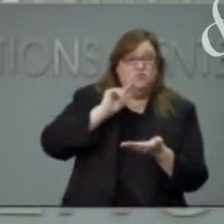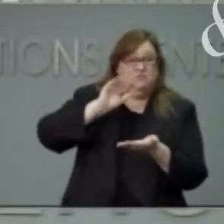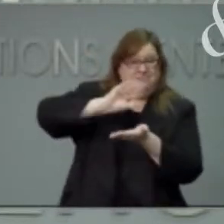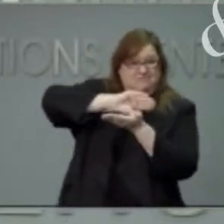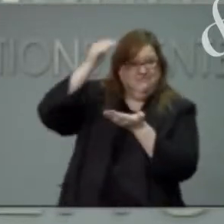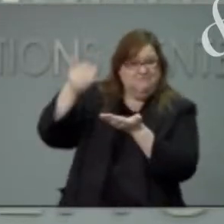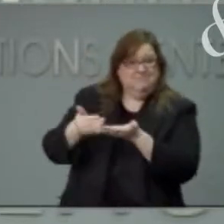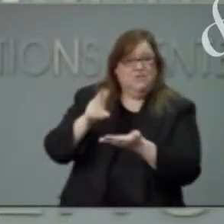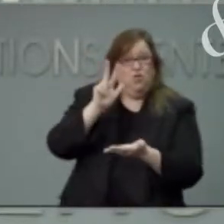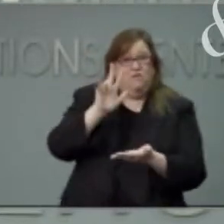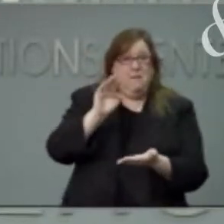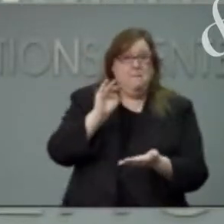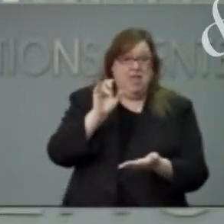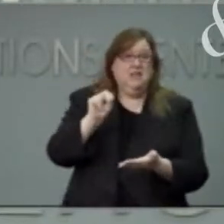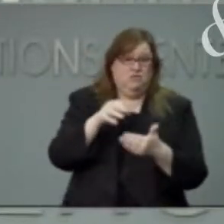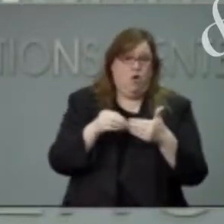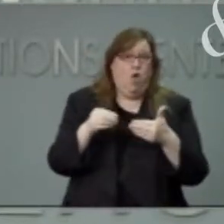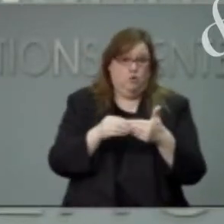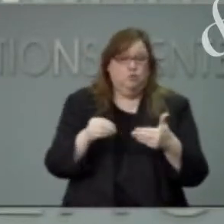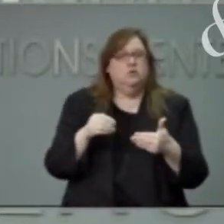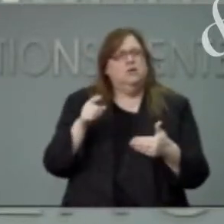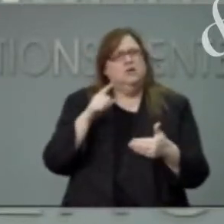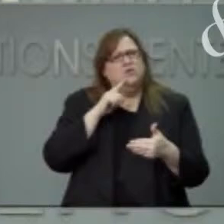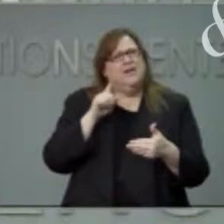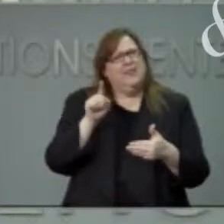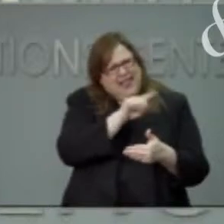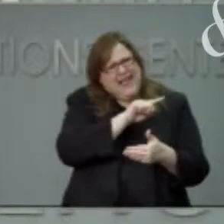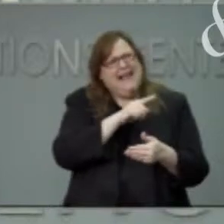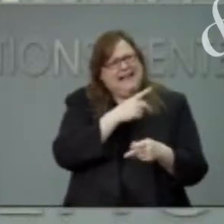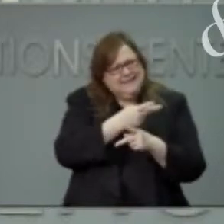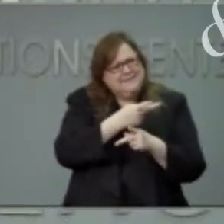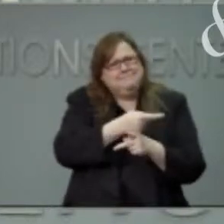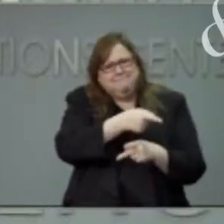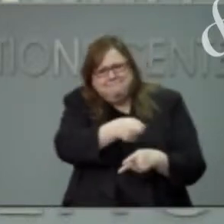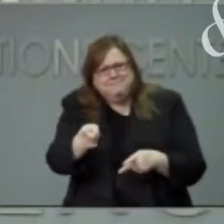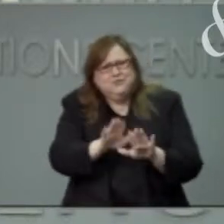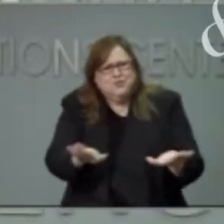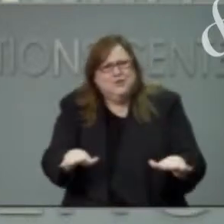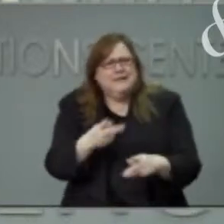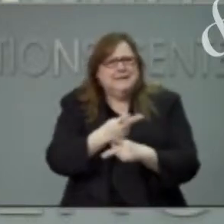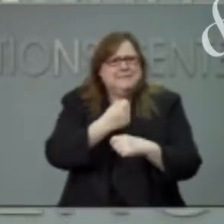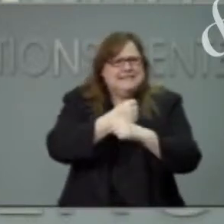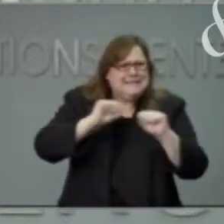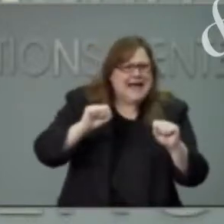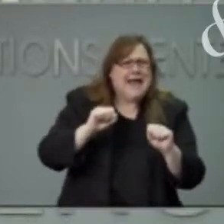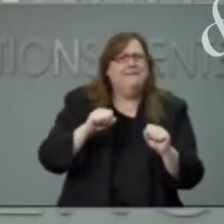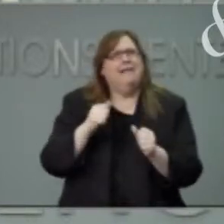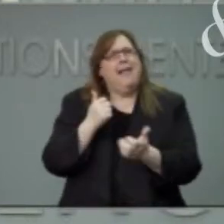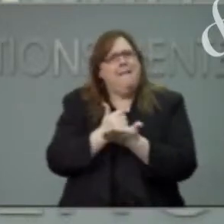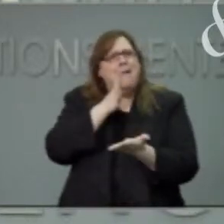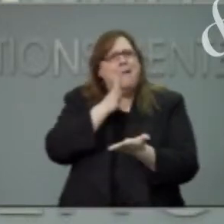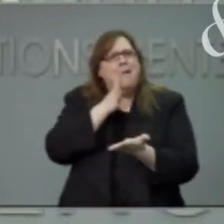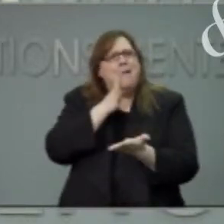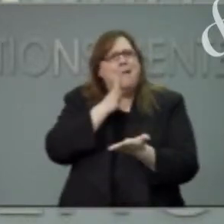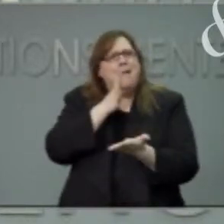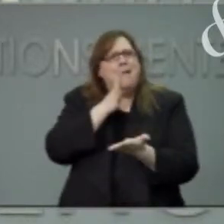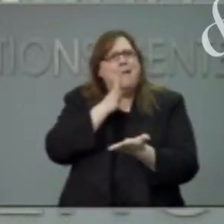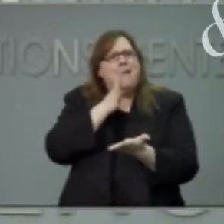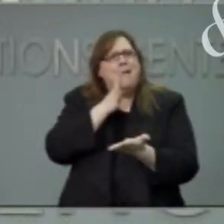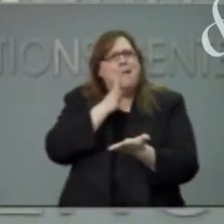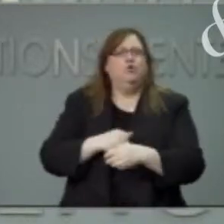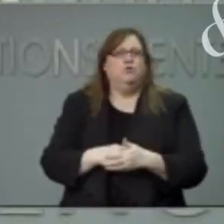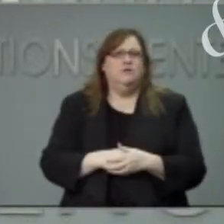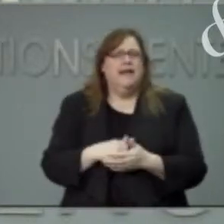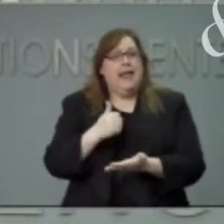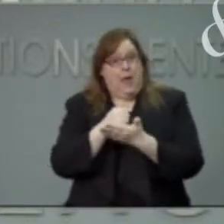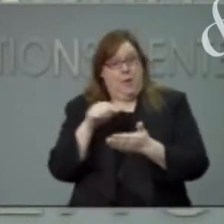or to school. The grants will help offset the significant financial strains placed on childcare,